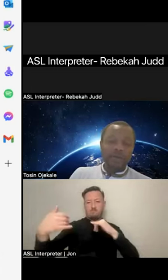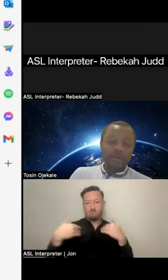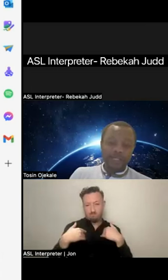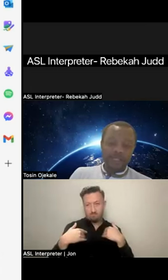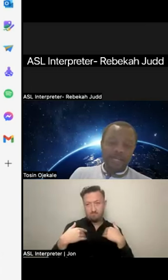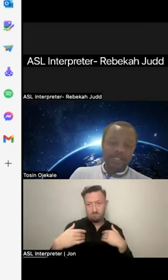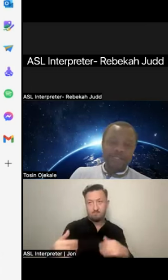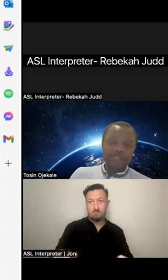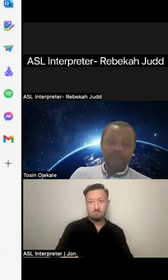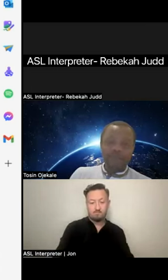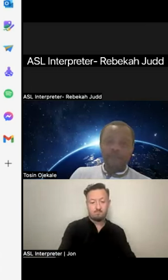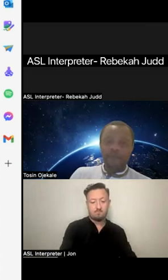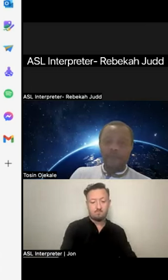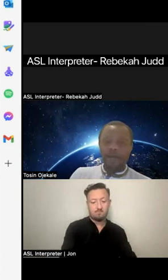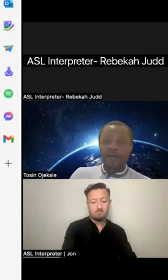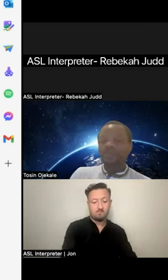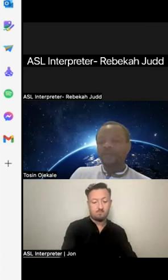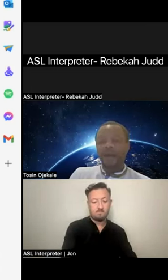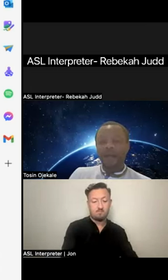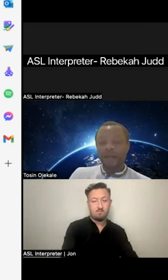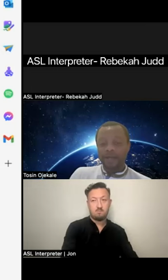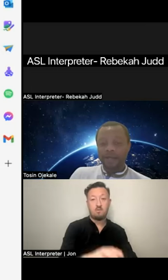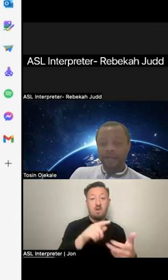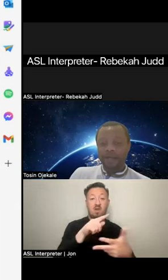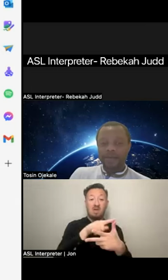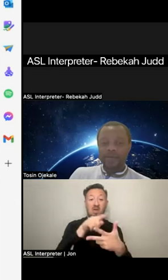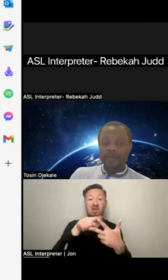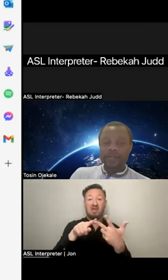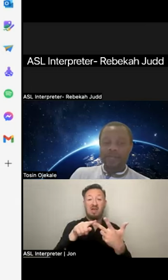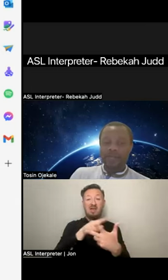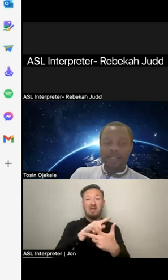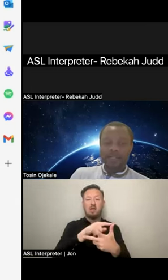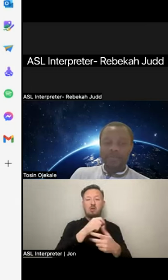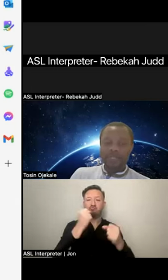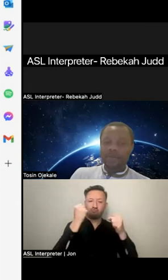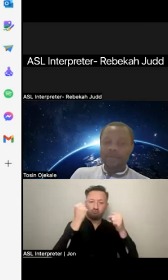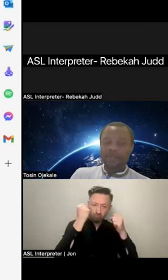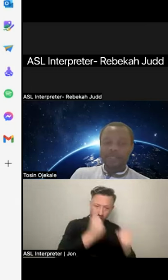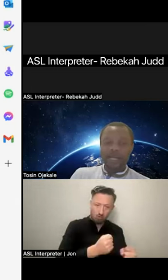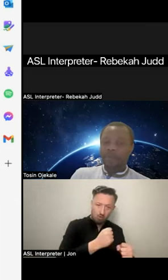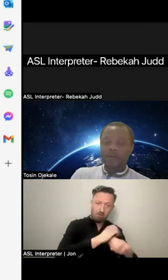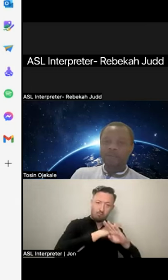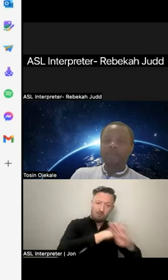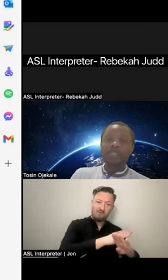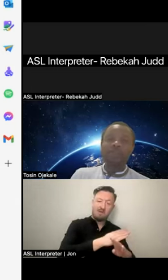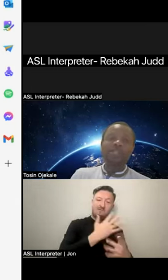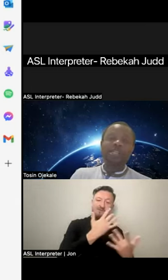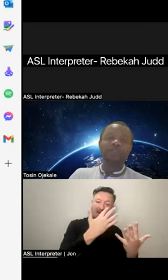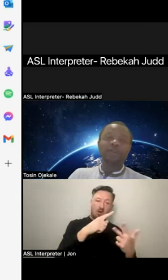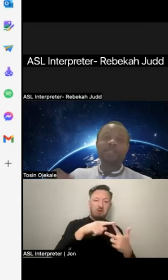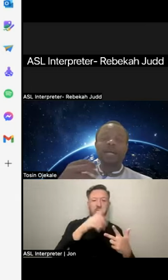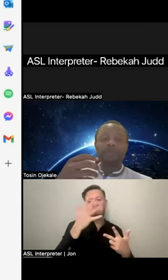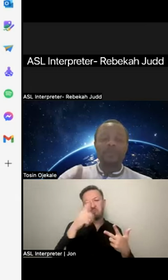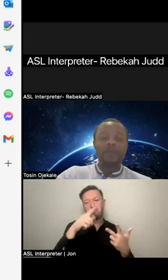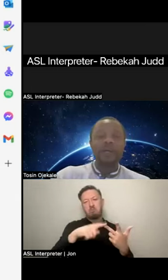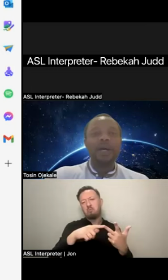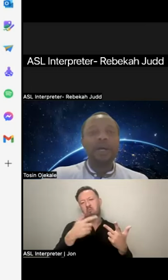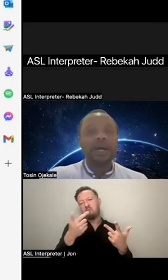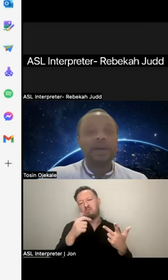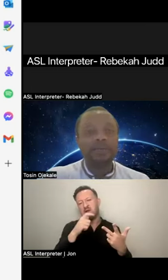how resistant each one of them are to fire. Okay, so that's basically what they are about, but they do the same job in terms